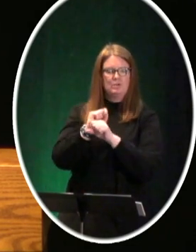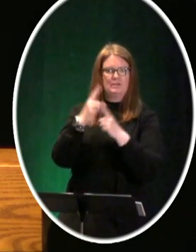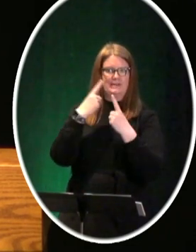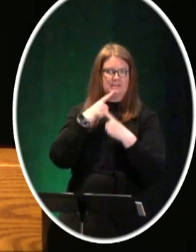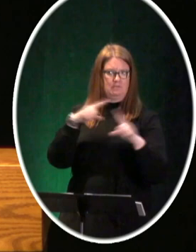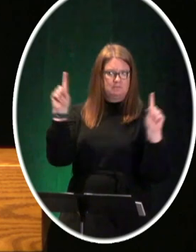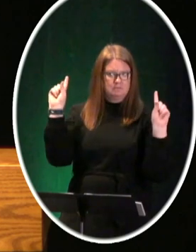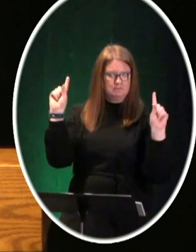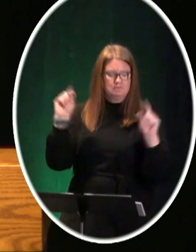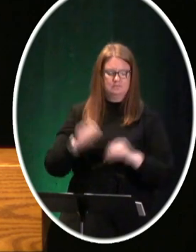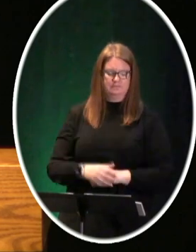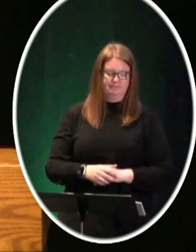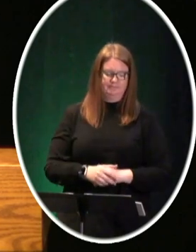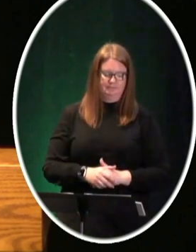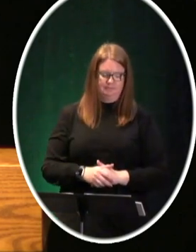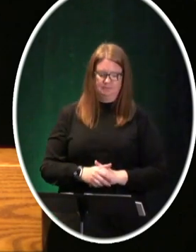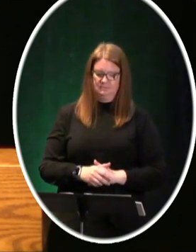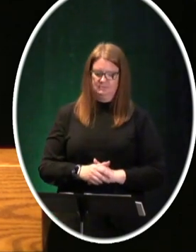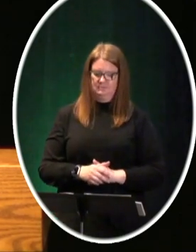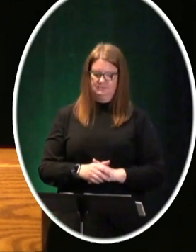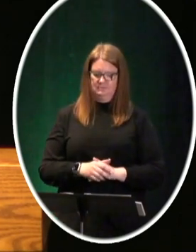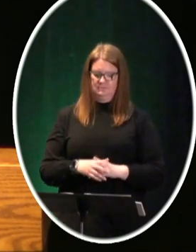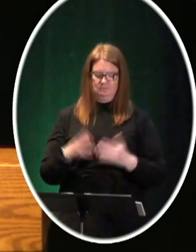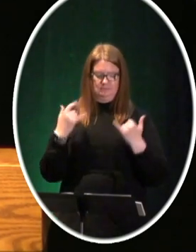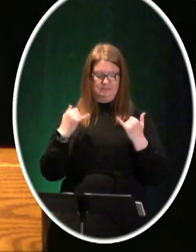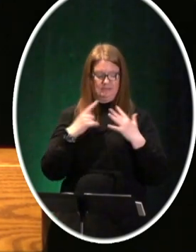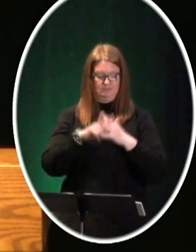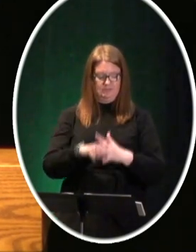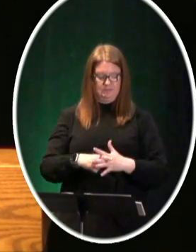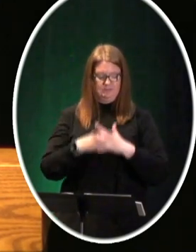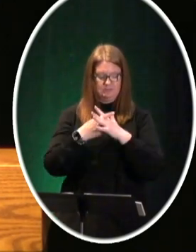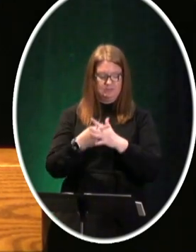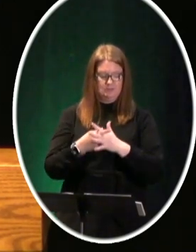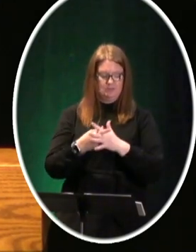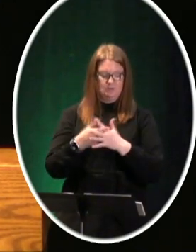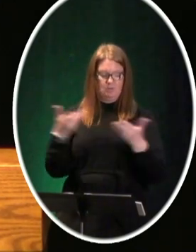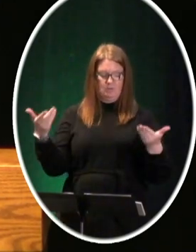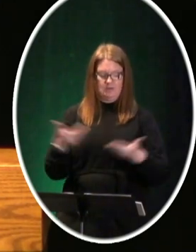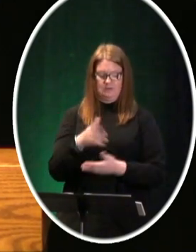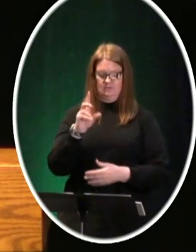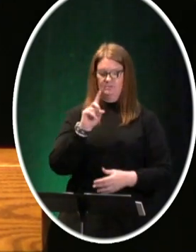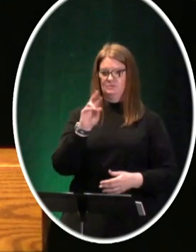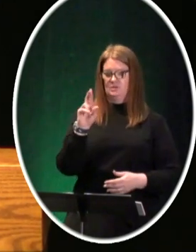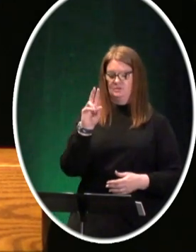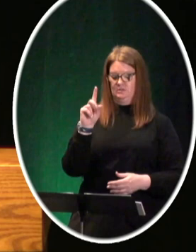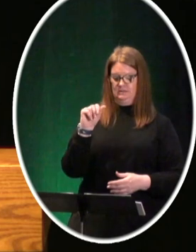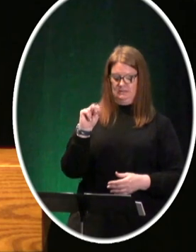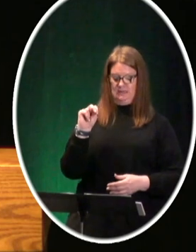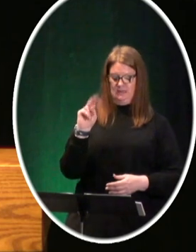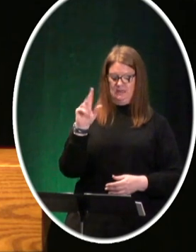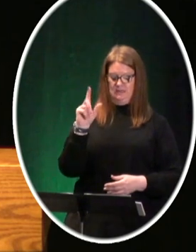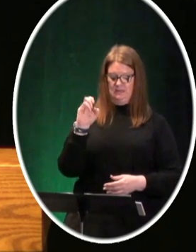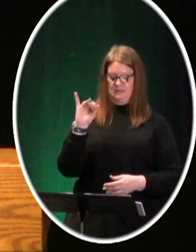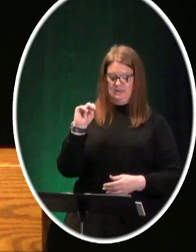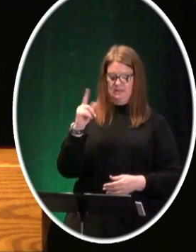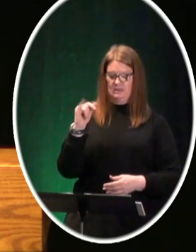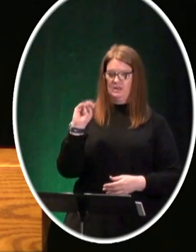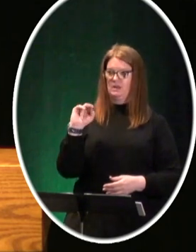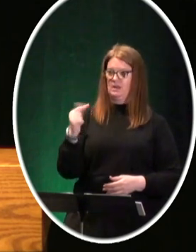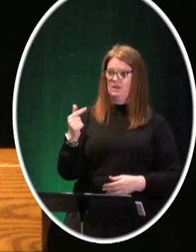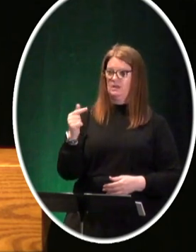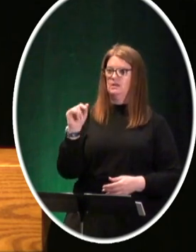achievements. To get us started today, please welcome Dr. Dan Langang, Vice President